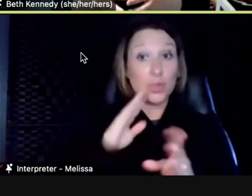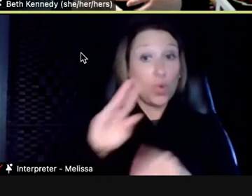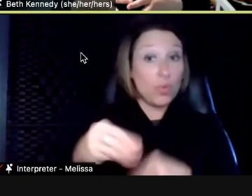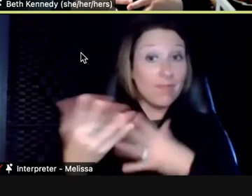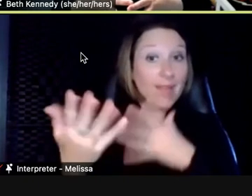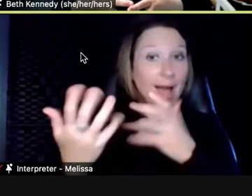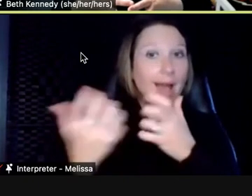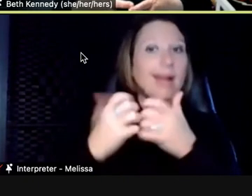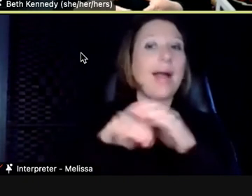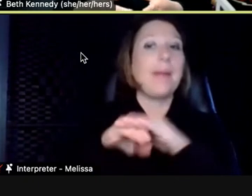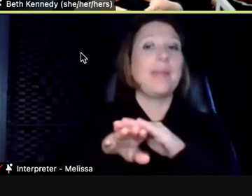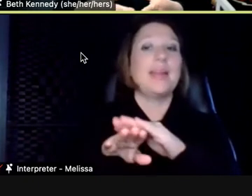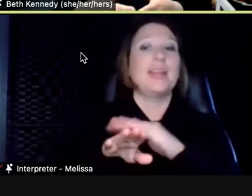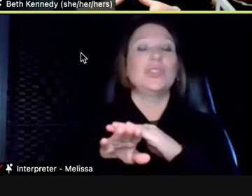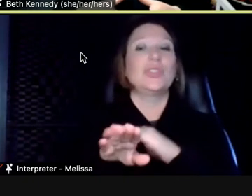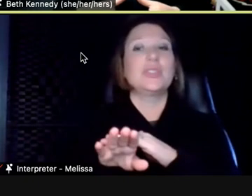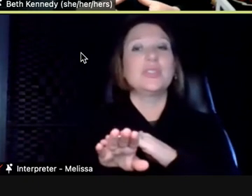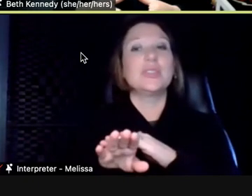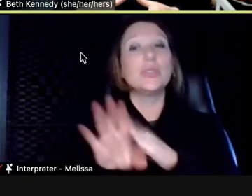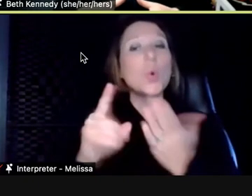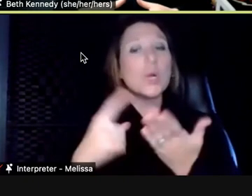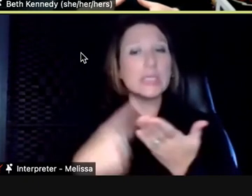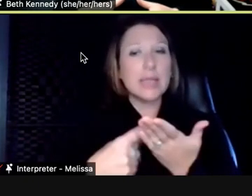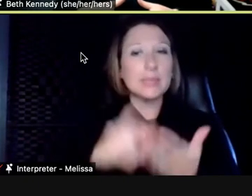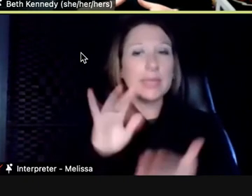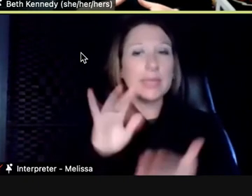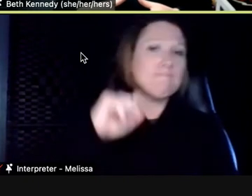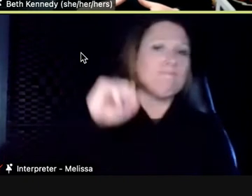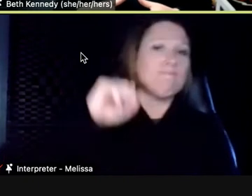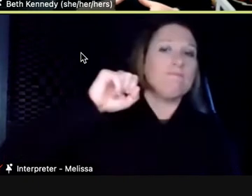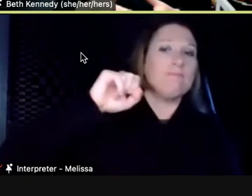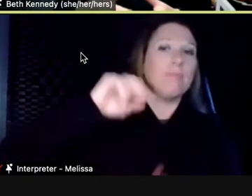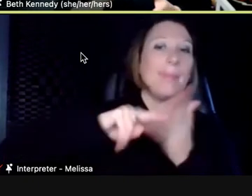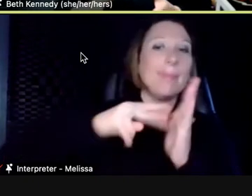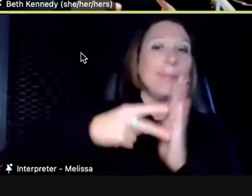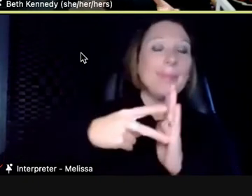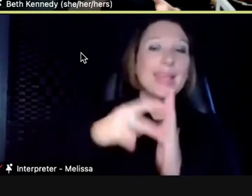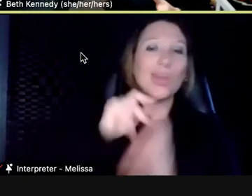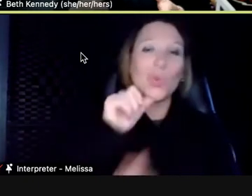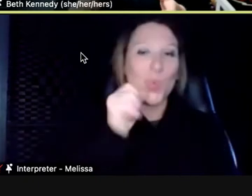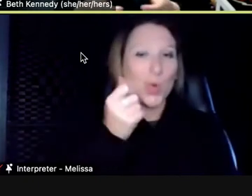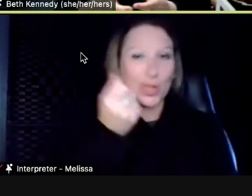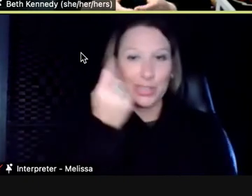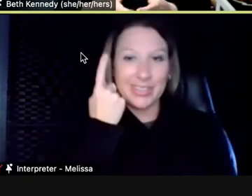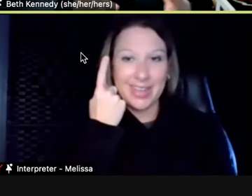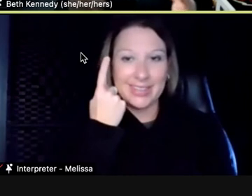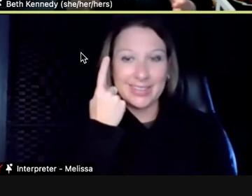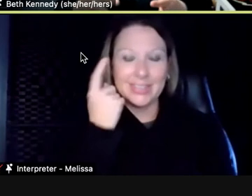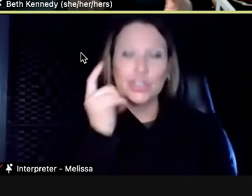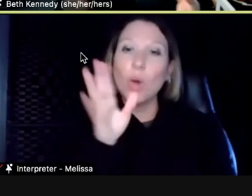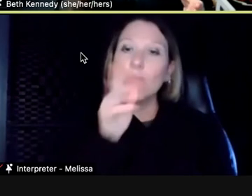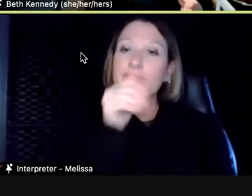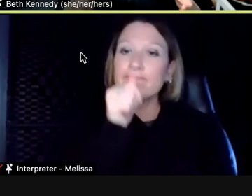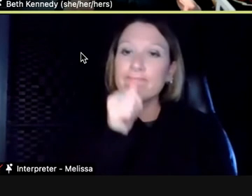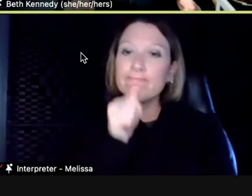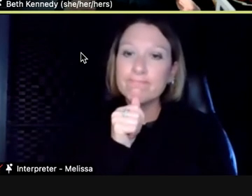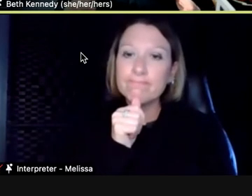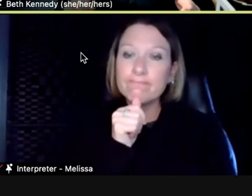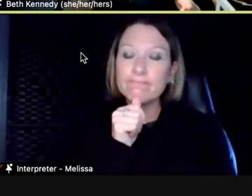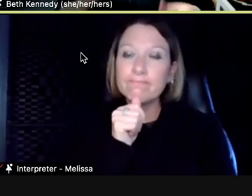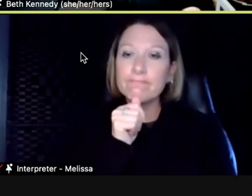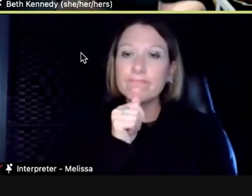so sometimes the pushback is about lack of understanding. So try to be patient and grow that